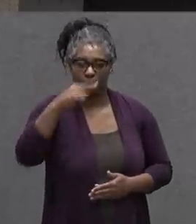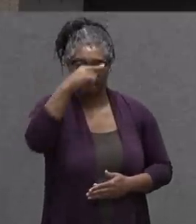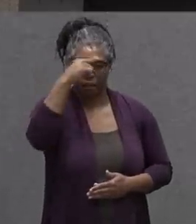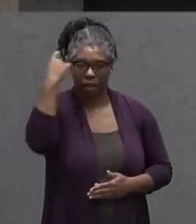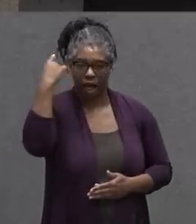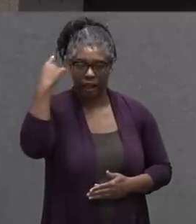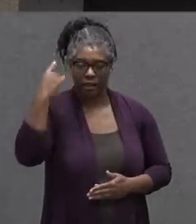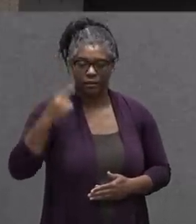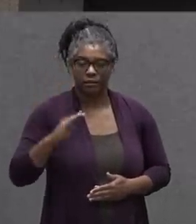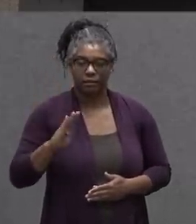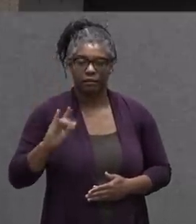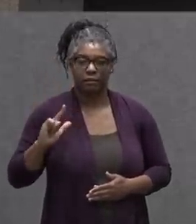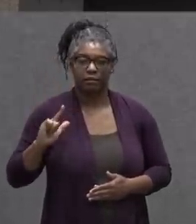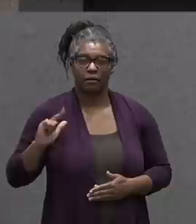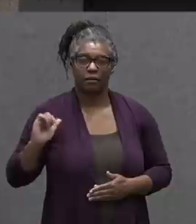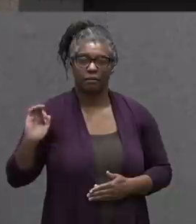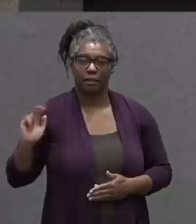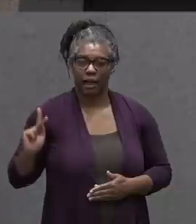I found.